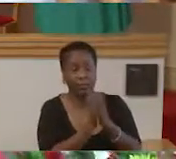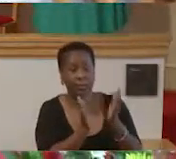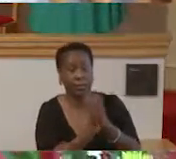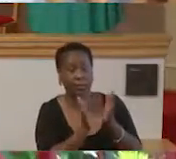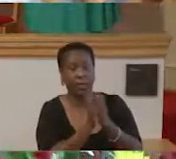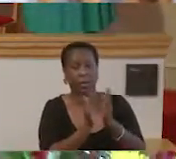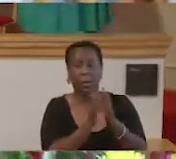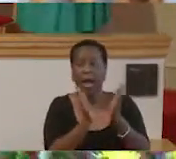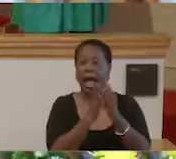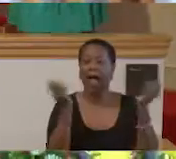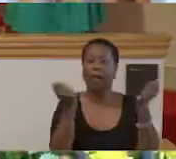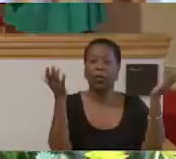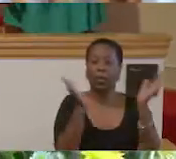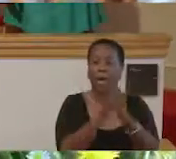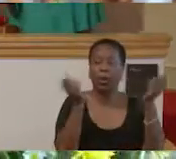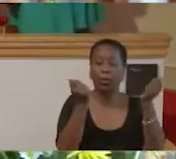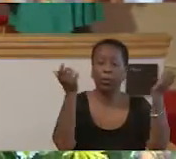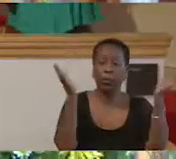Hallelujah.